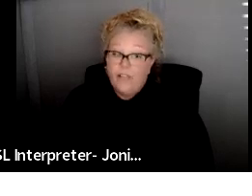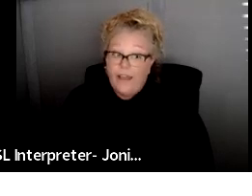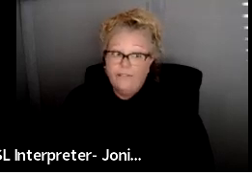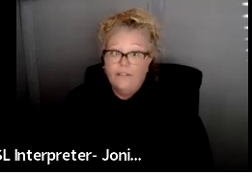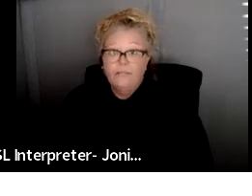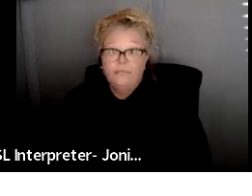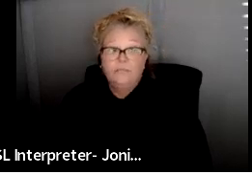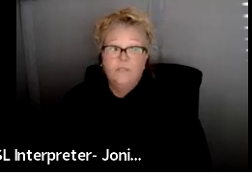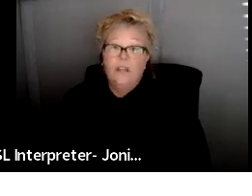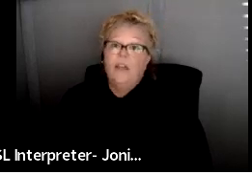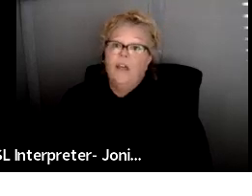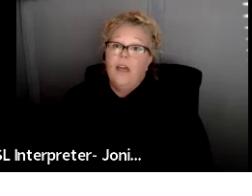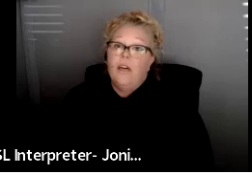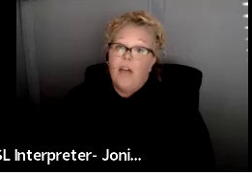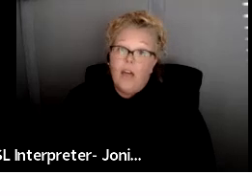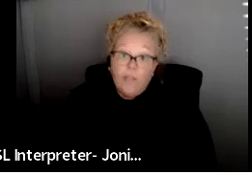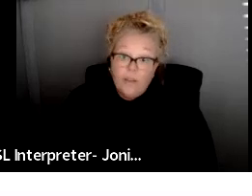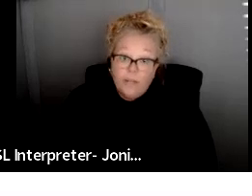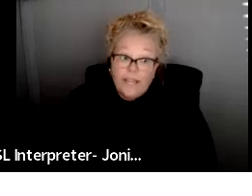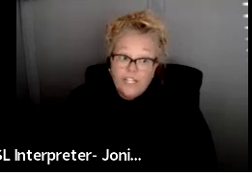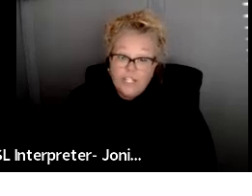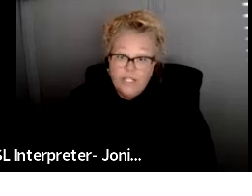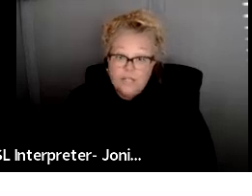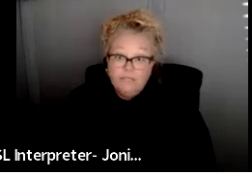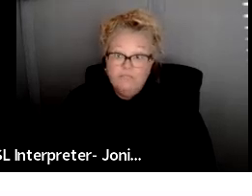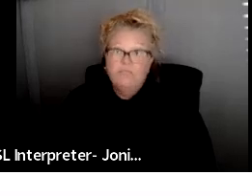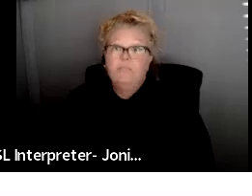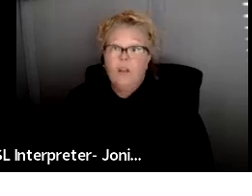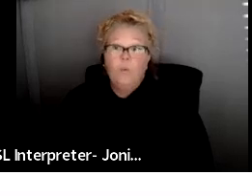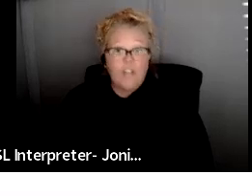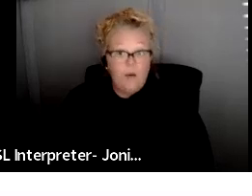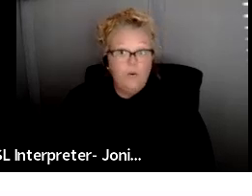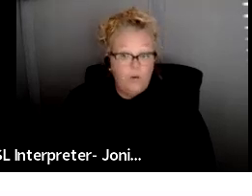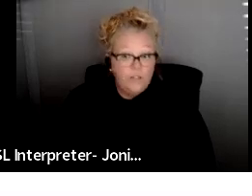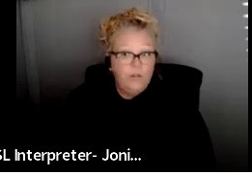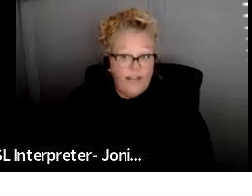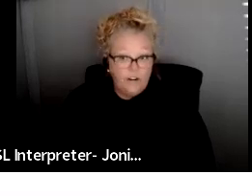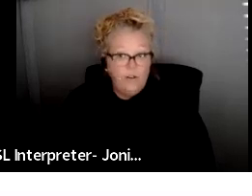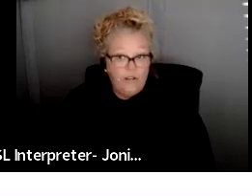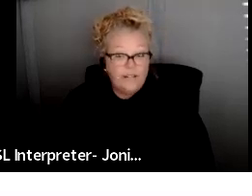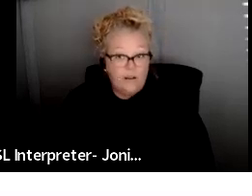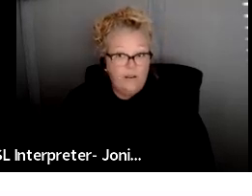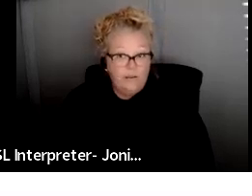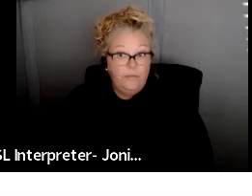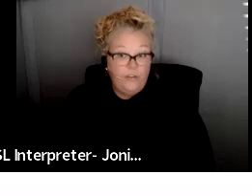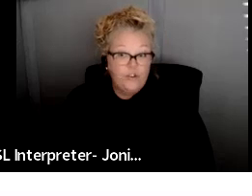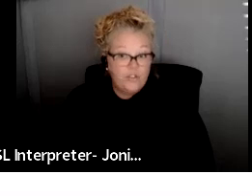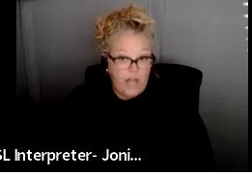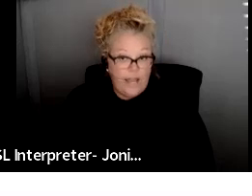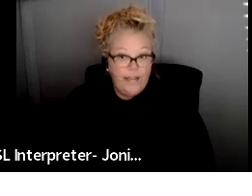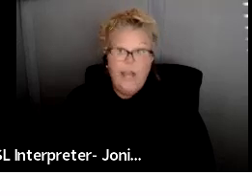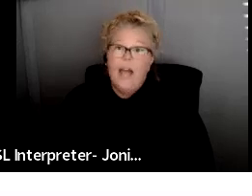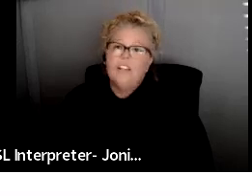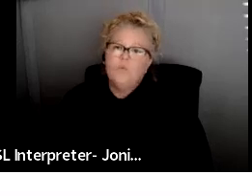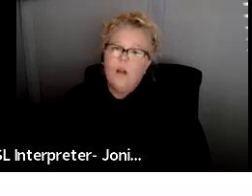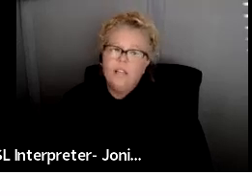quality of life, health implications, which I will go into later on a future